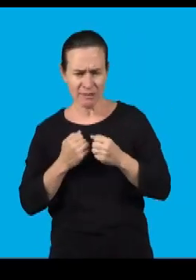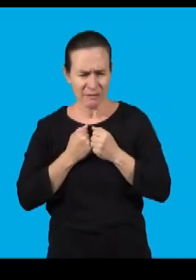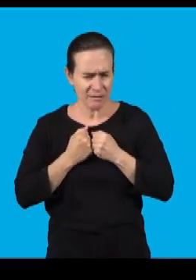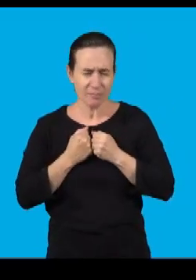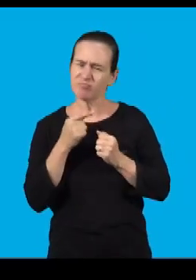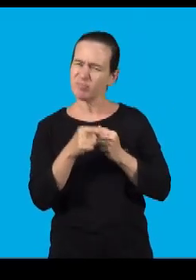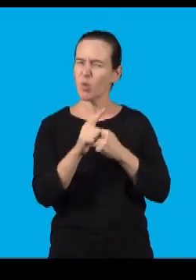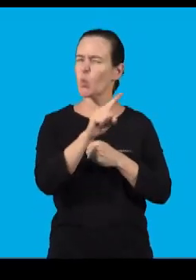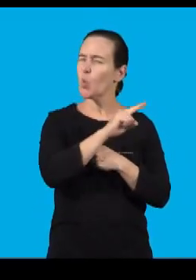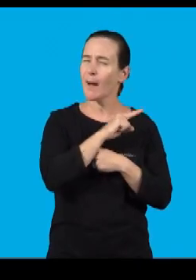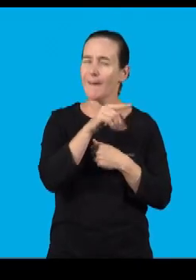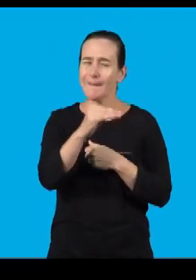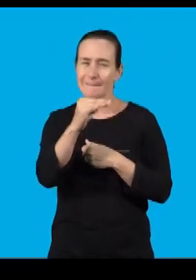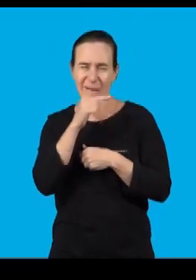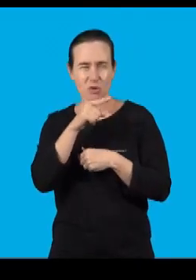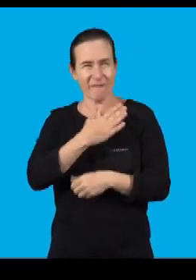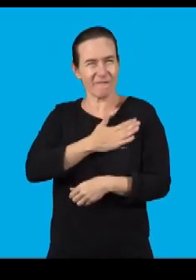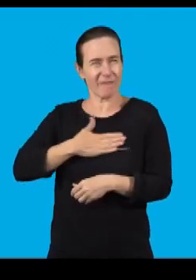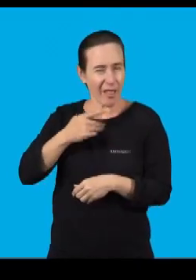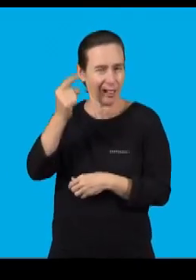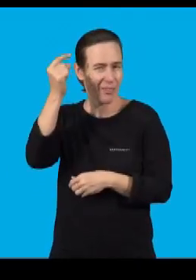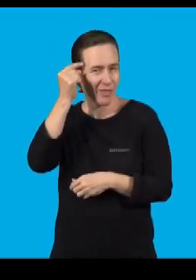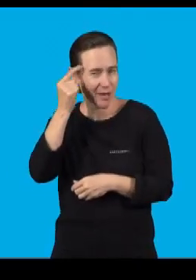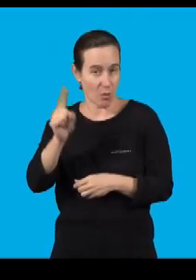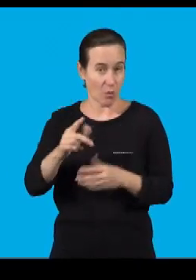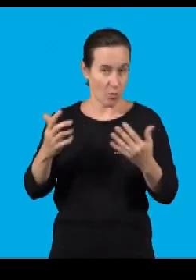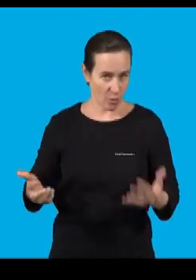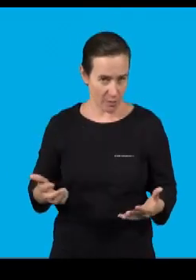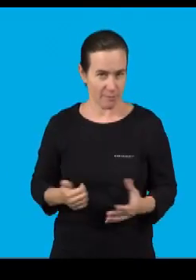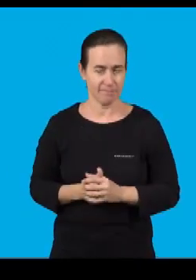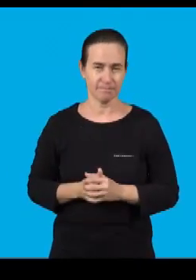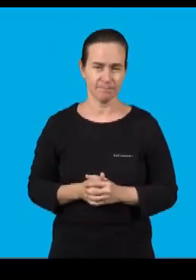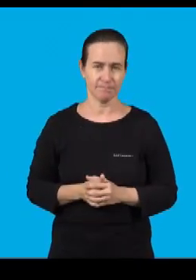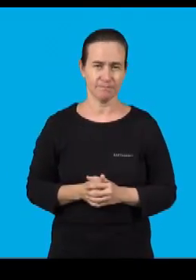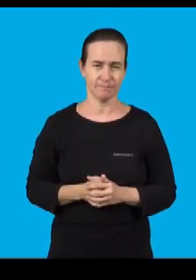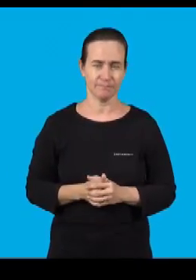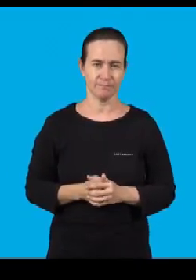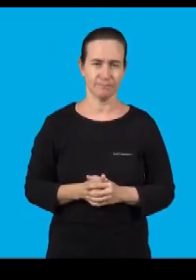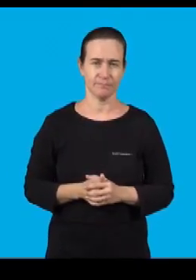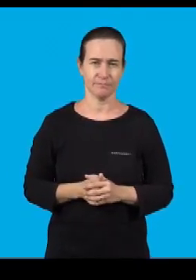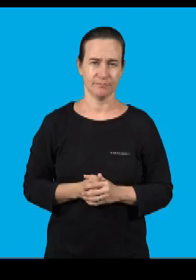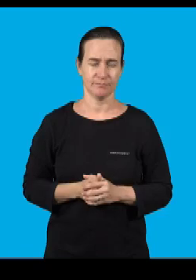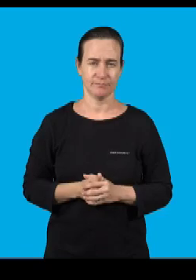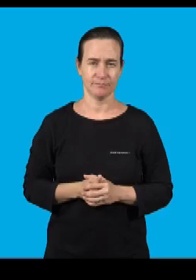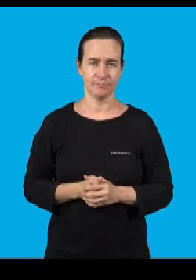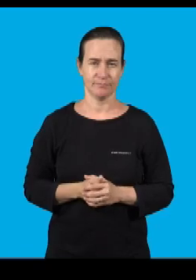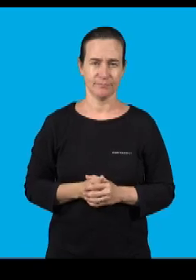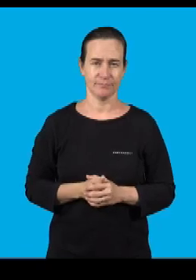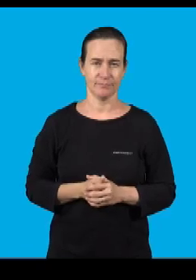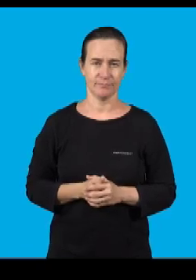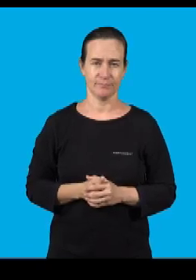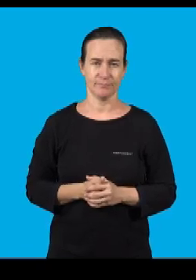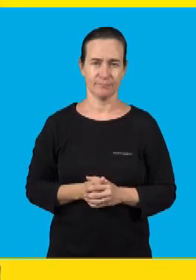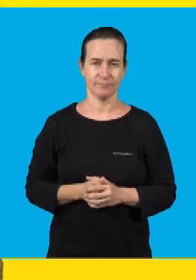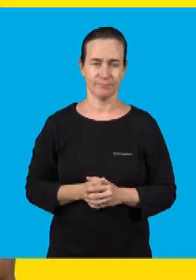language, Mrs. Khumalo's body language, into how she receives the news of the